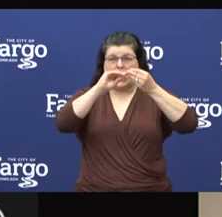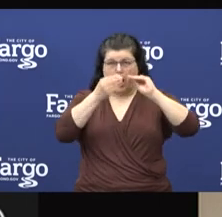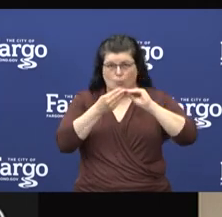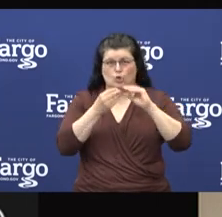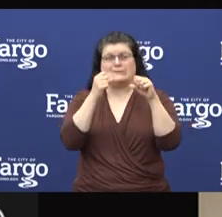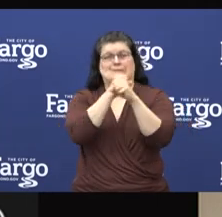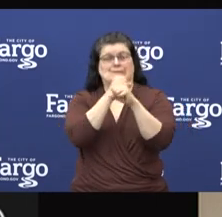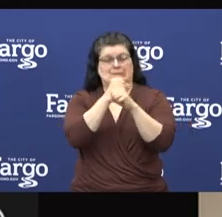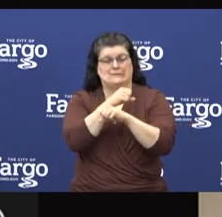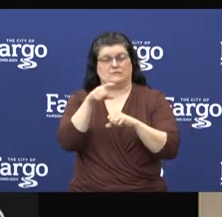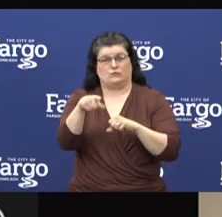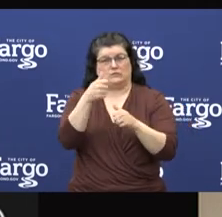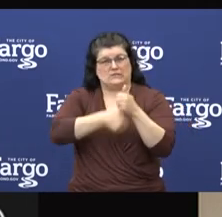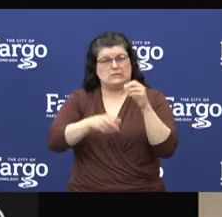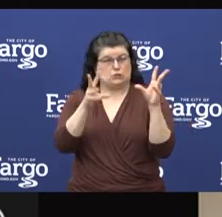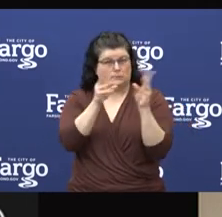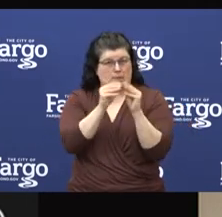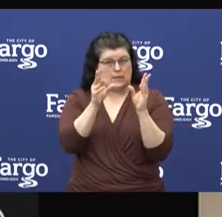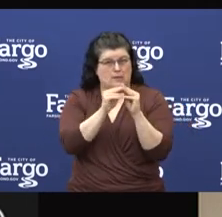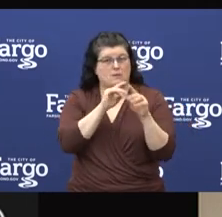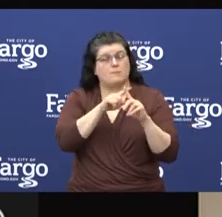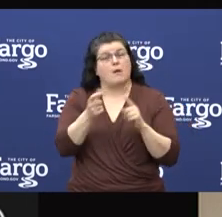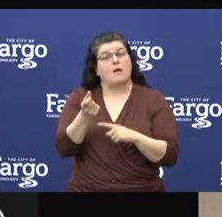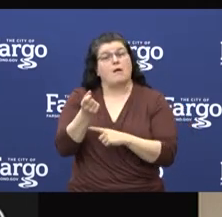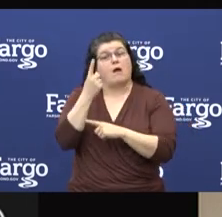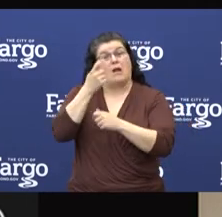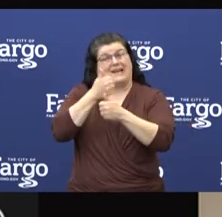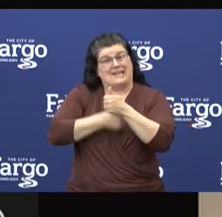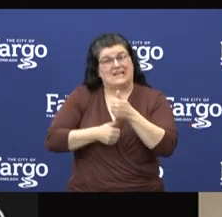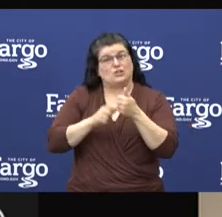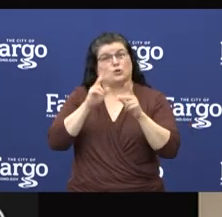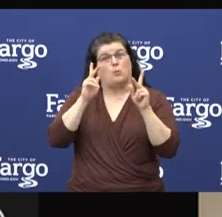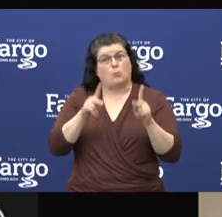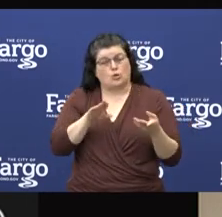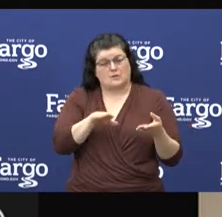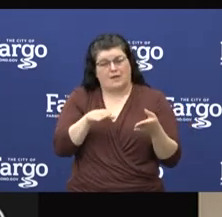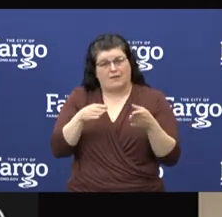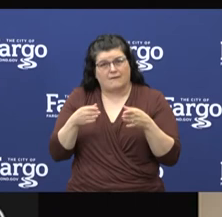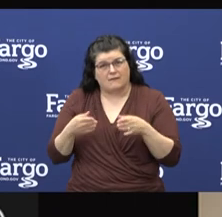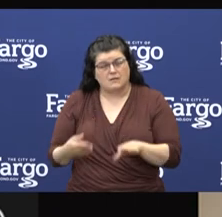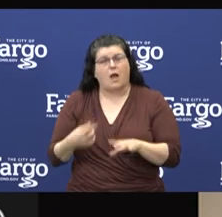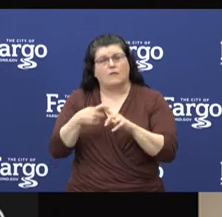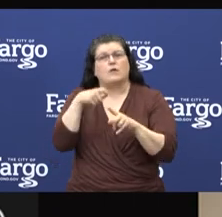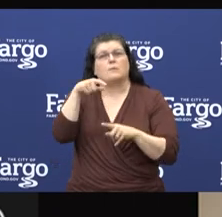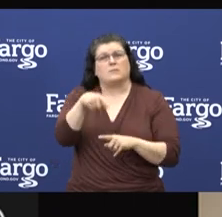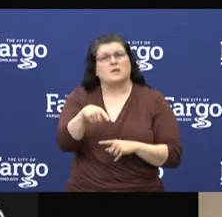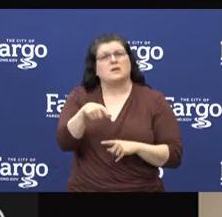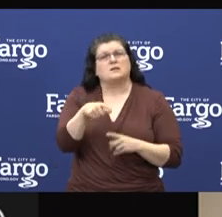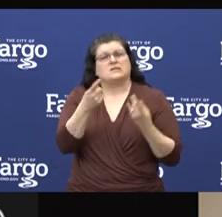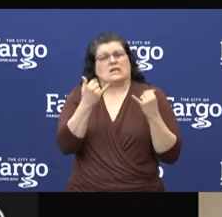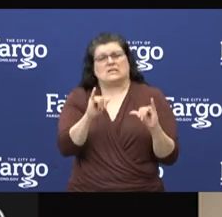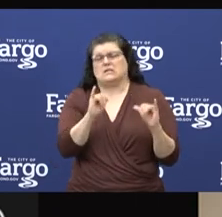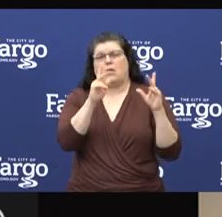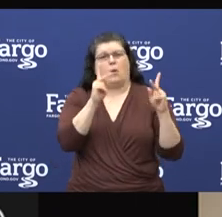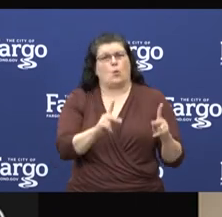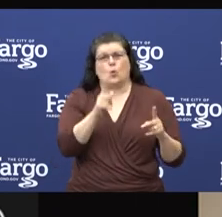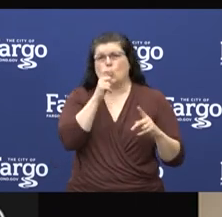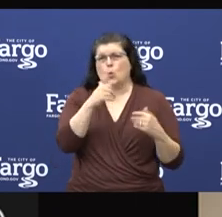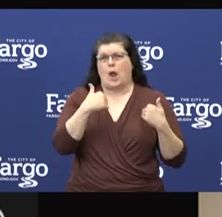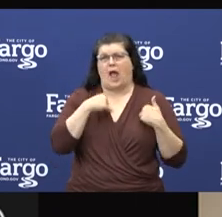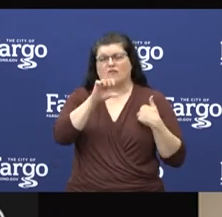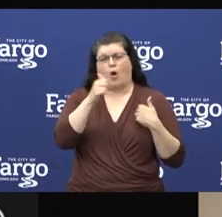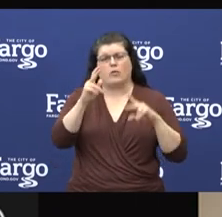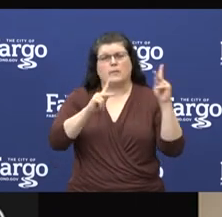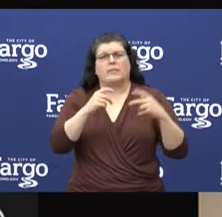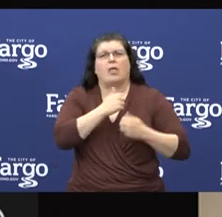but each life that is lost to this virus is an individual with many connections and loved ones.